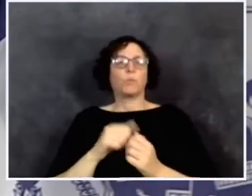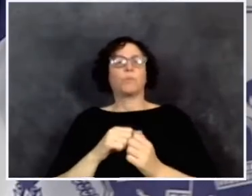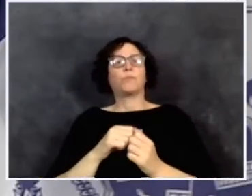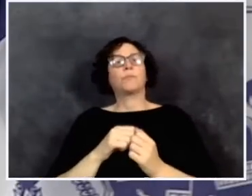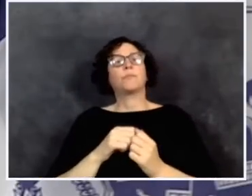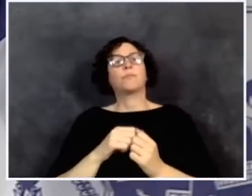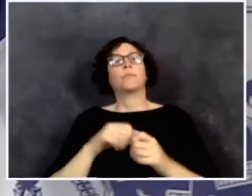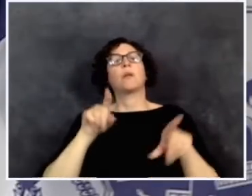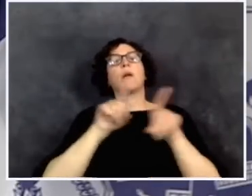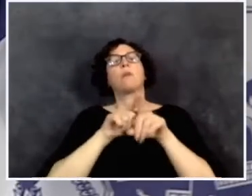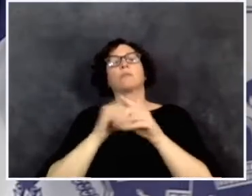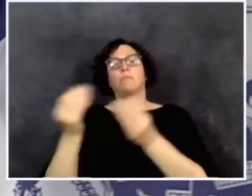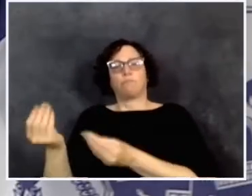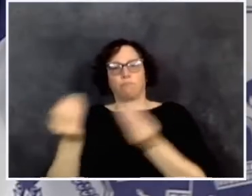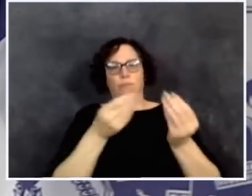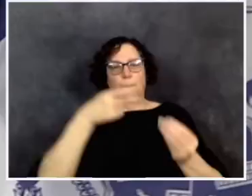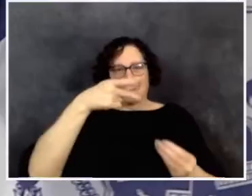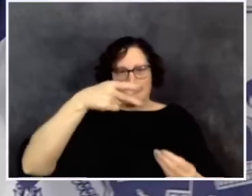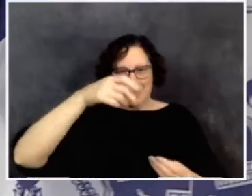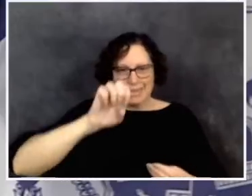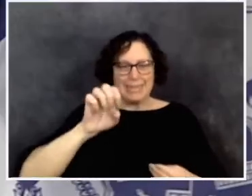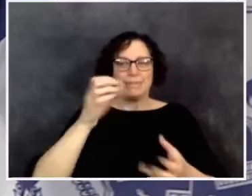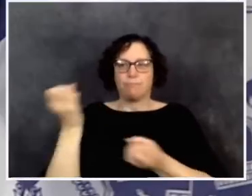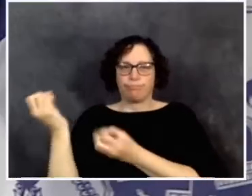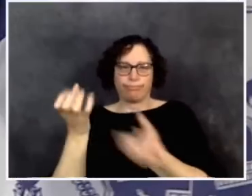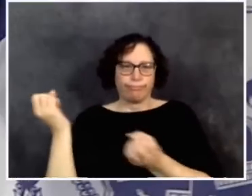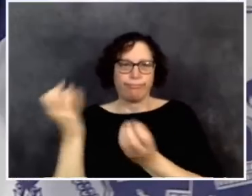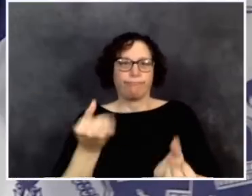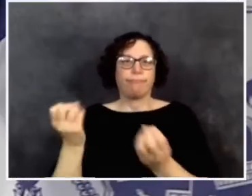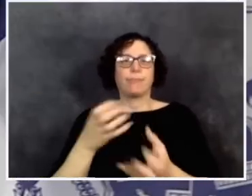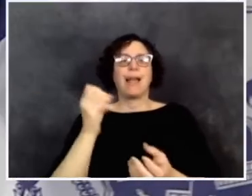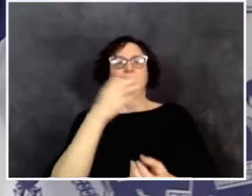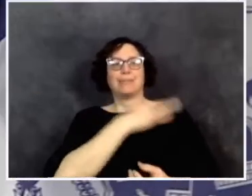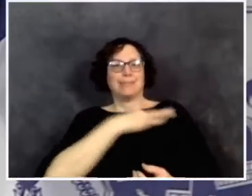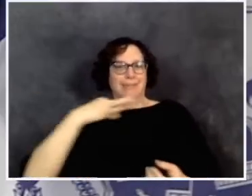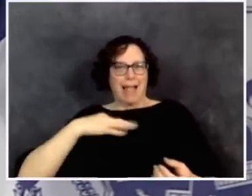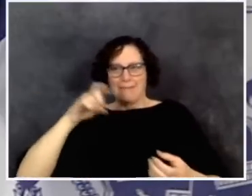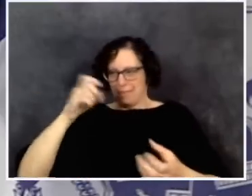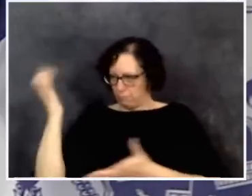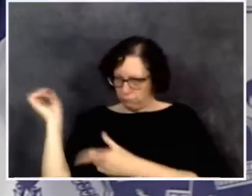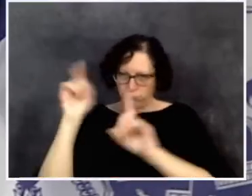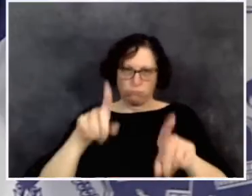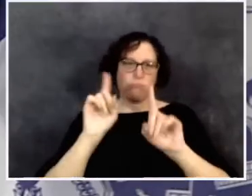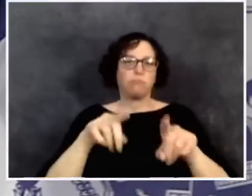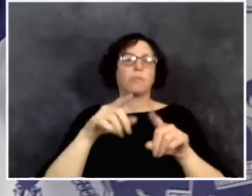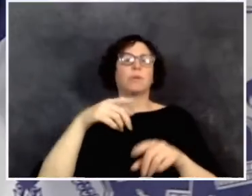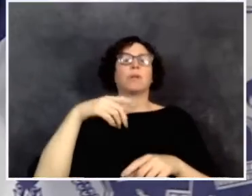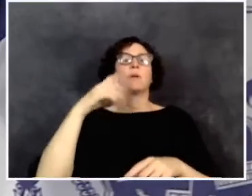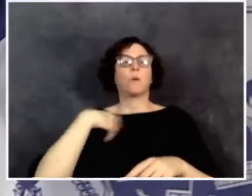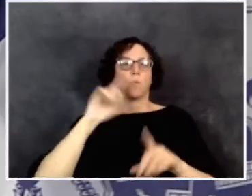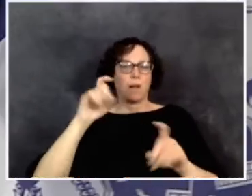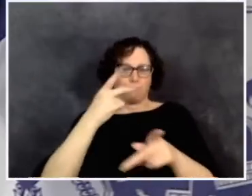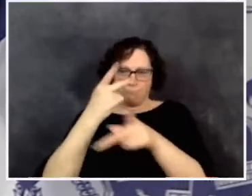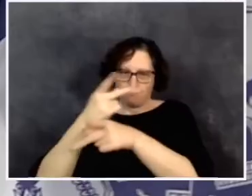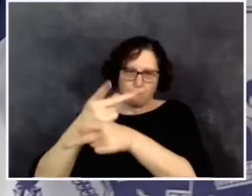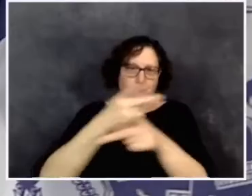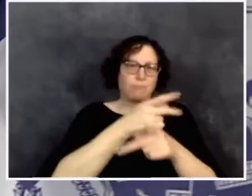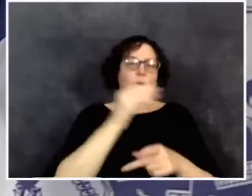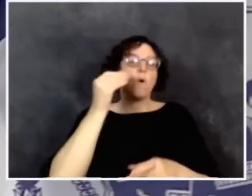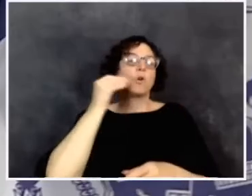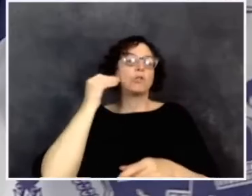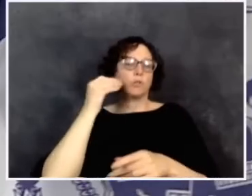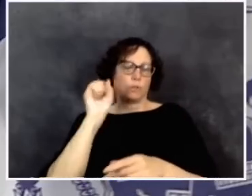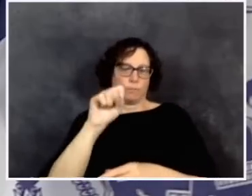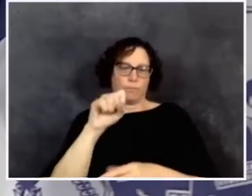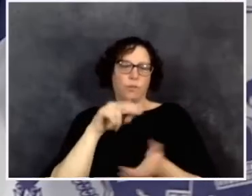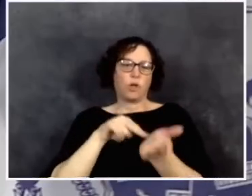to go. So certainly nursing homes are one of the places we're going to be looking to do more with as we get more and more in, but we'll have